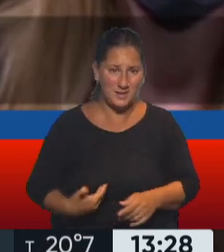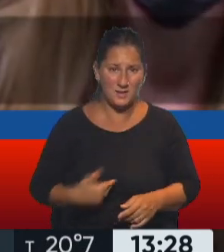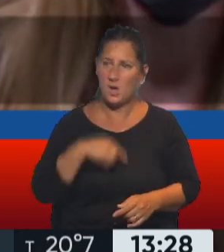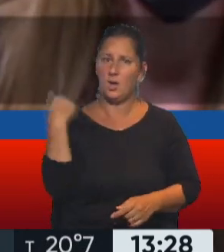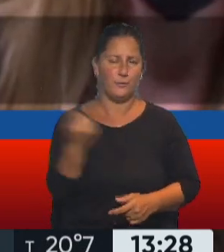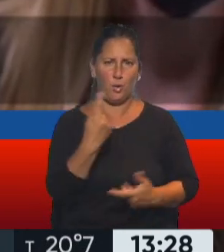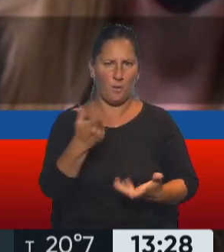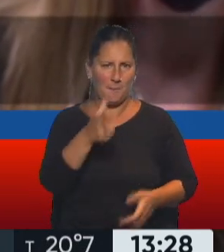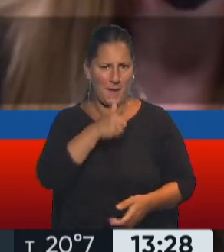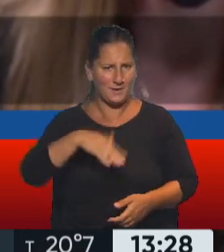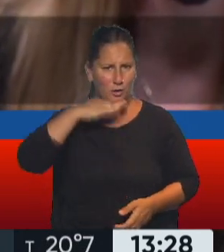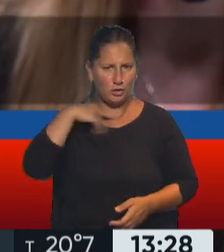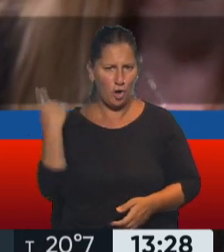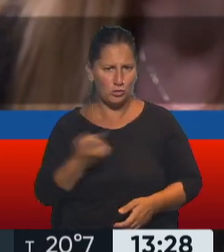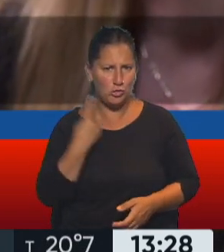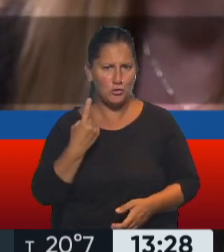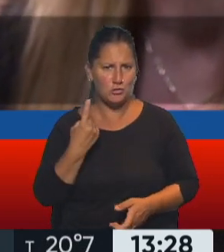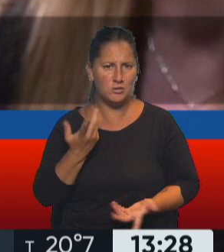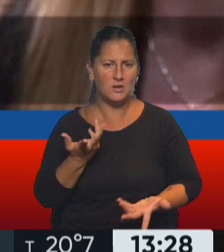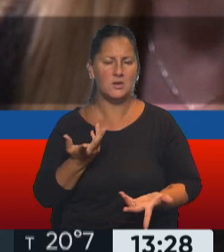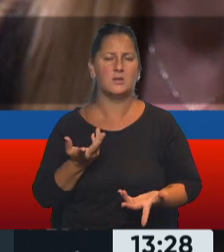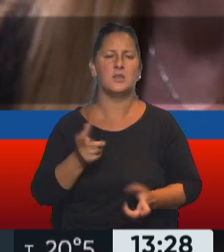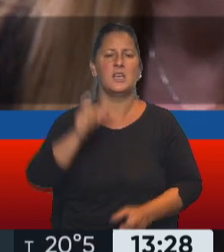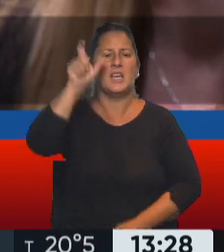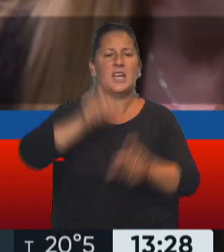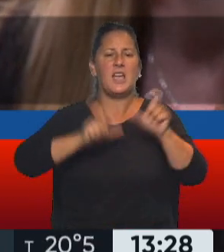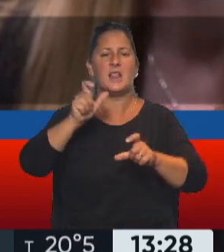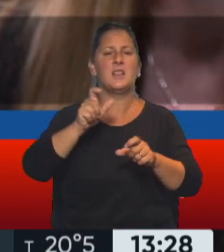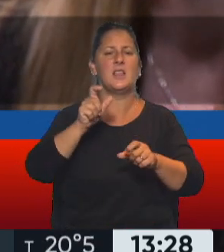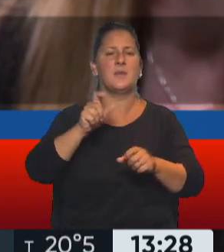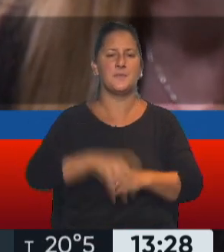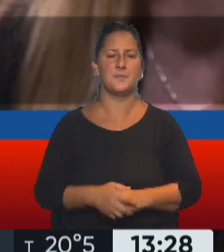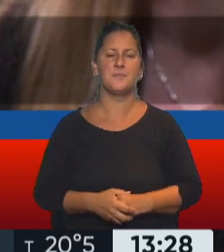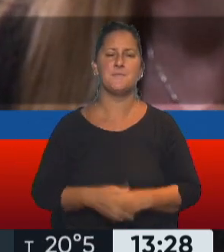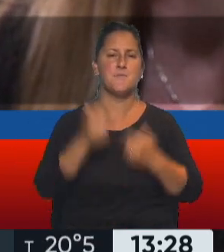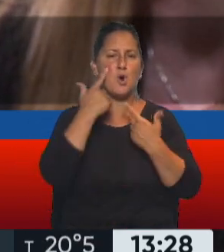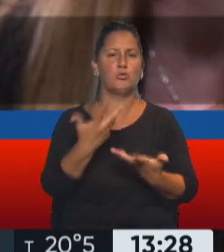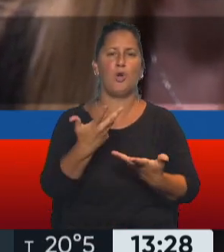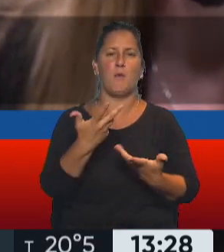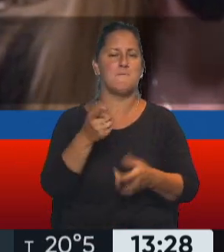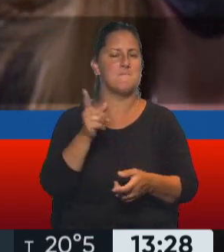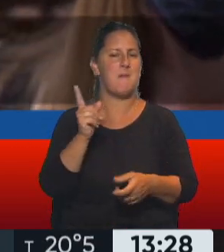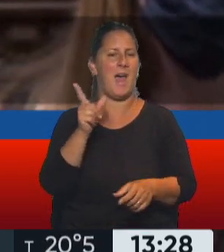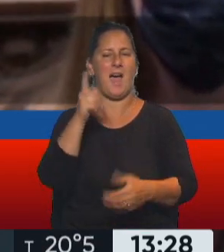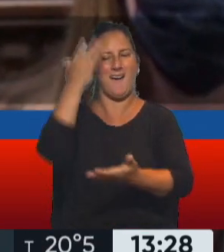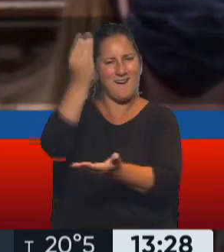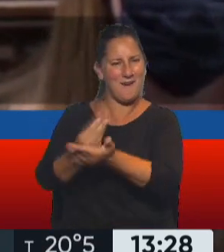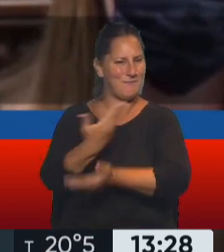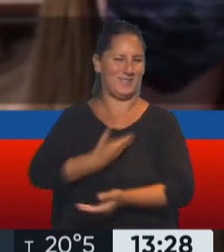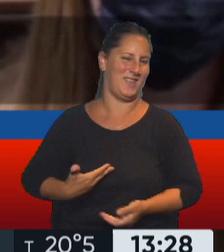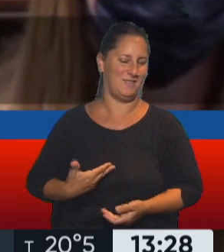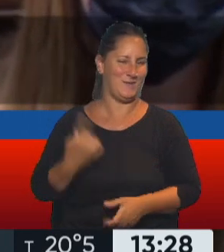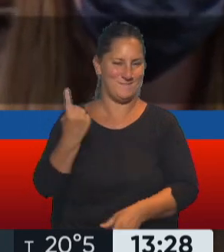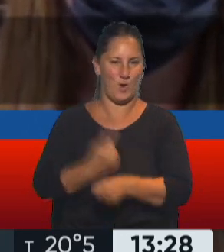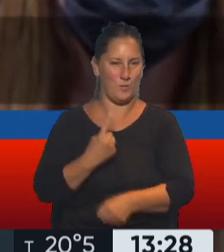He held people sacrificing contempt. He showed himself unfit for office. His